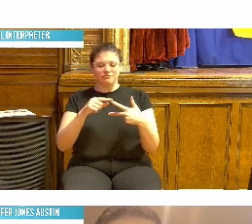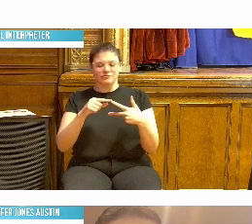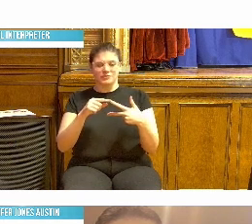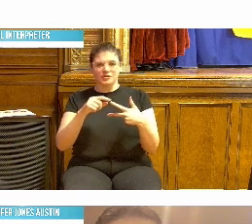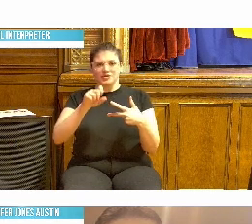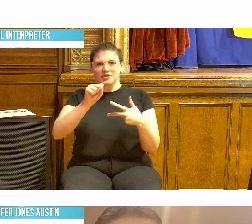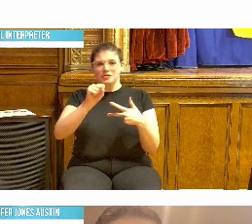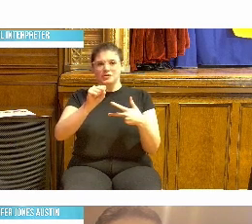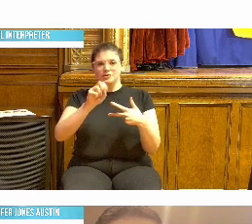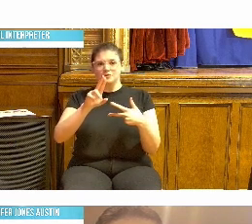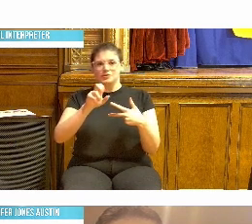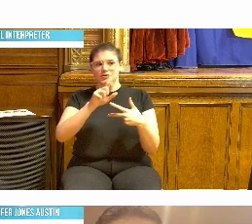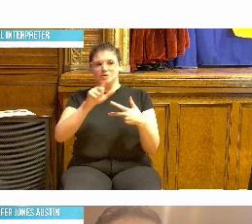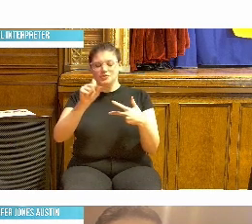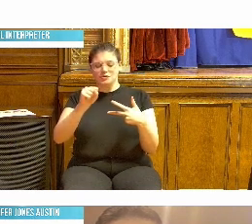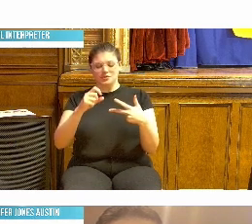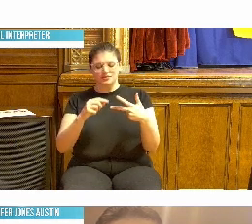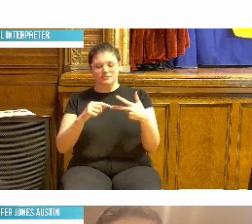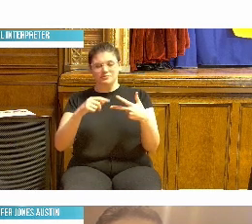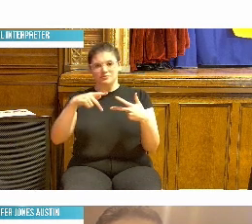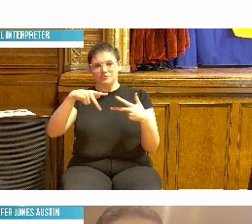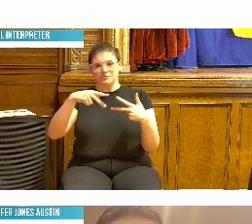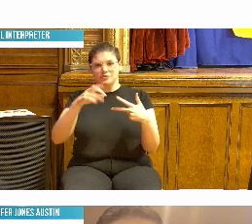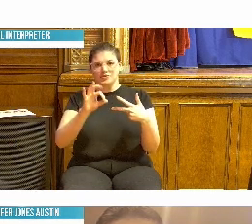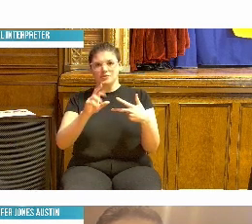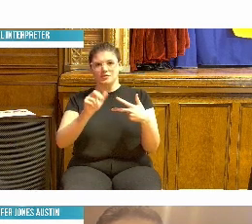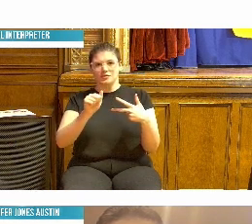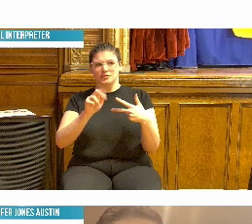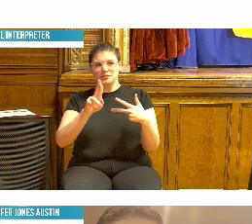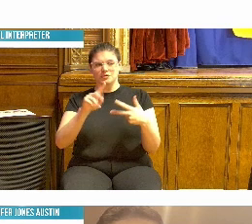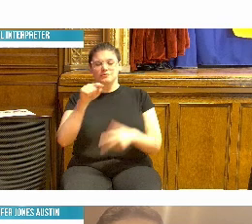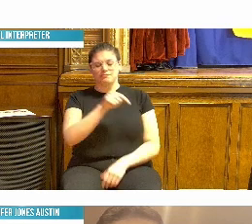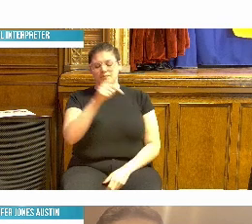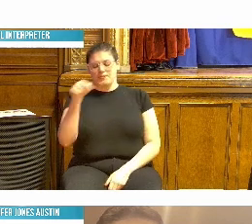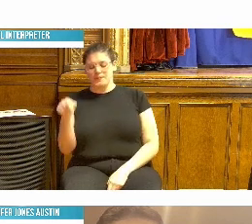Yeah, just a brief comment, if I might.